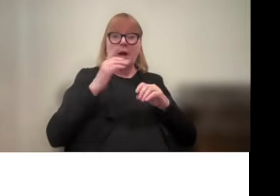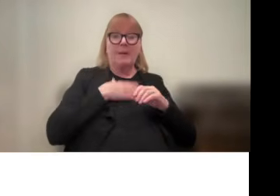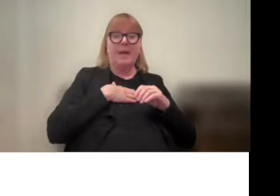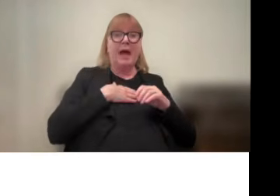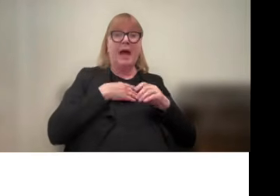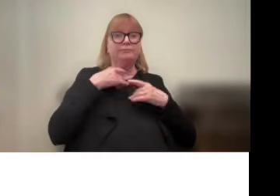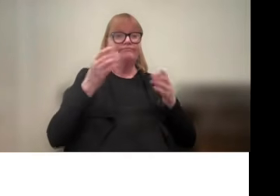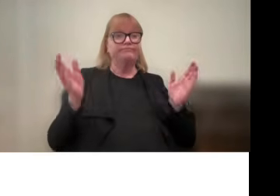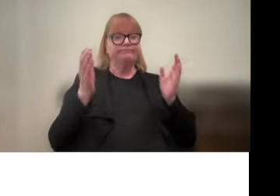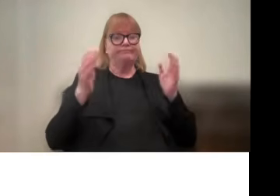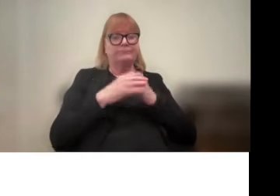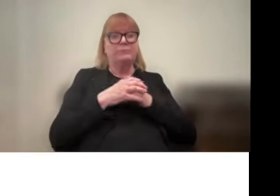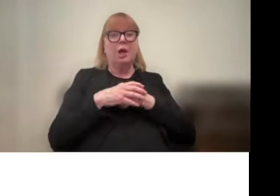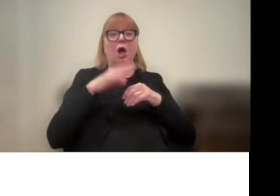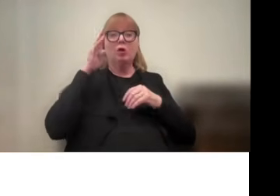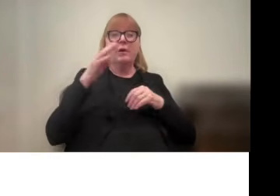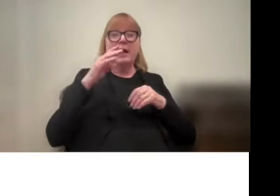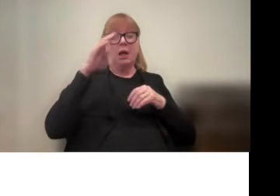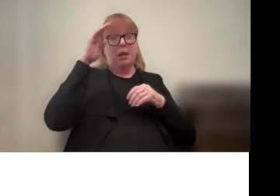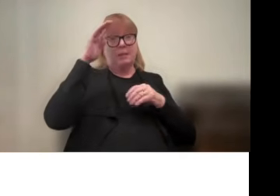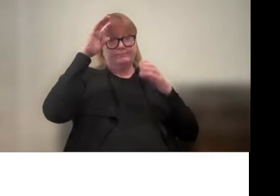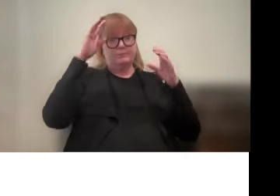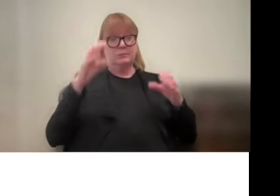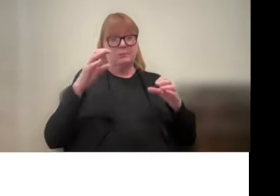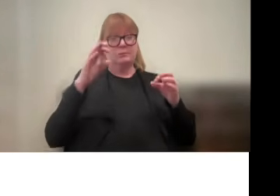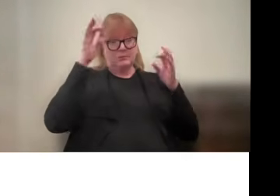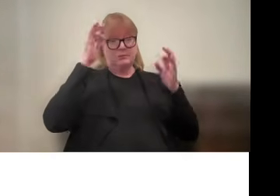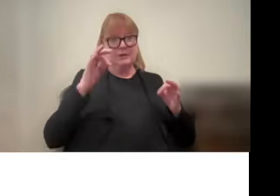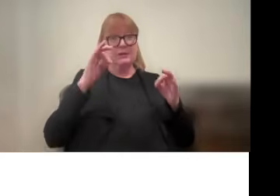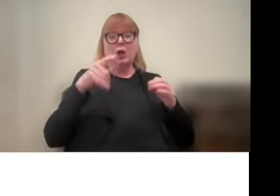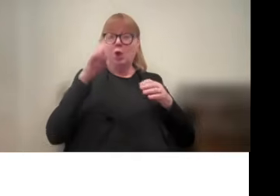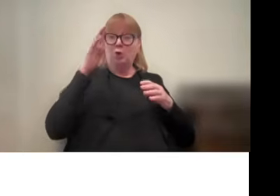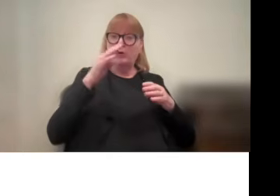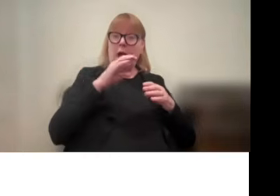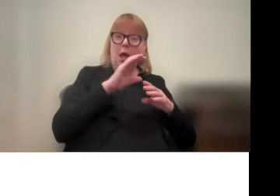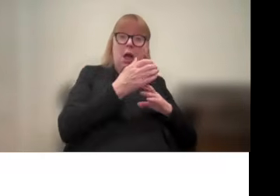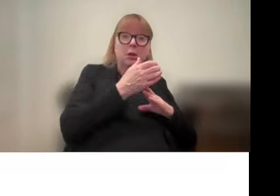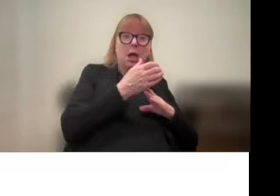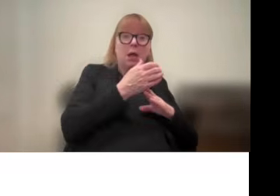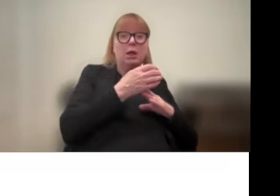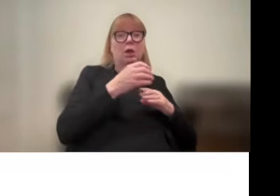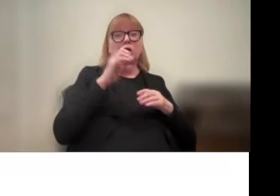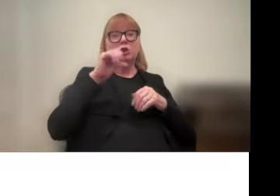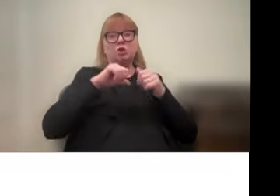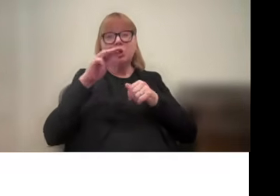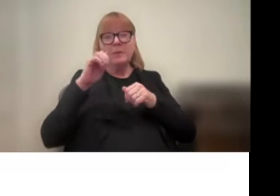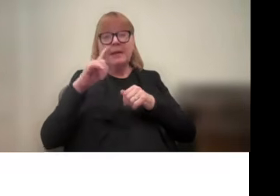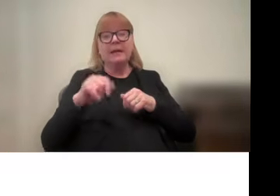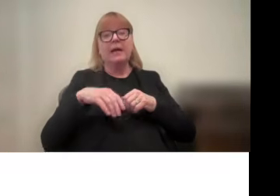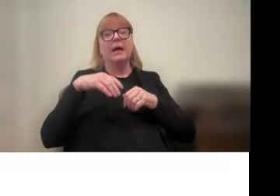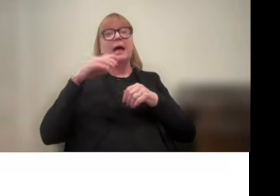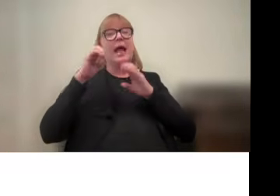changed. Create consciously. So if you create content, whether it's social media posts, exhibitions, or